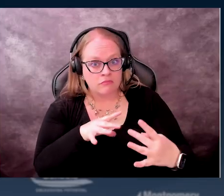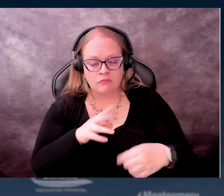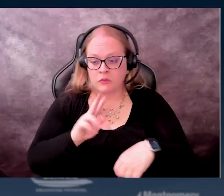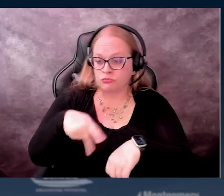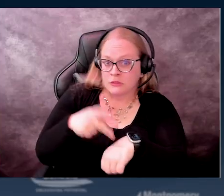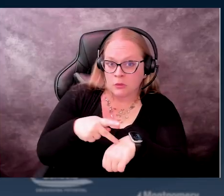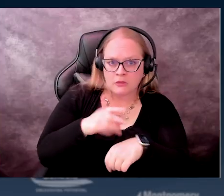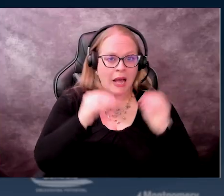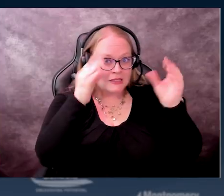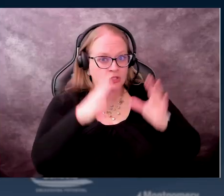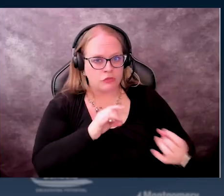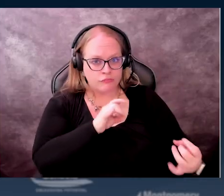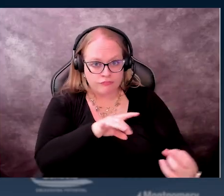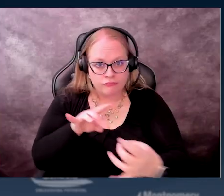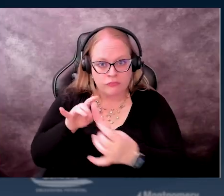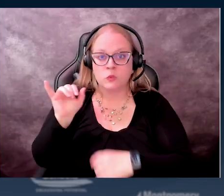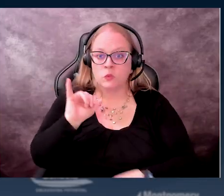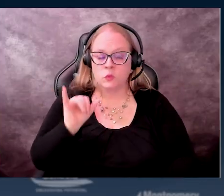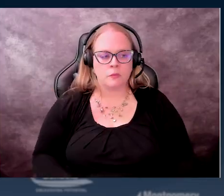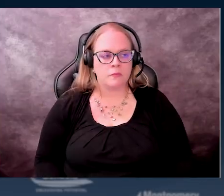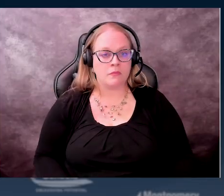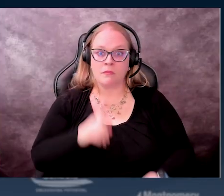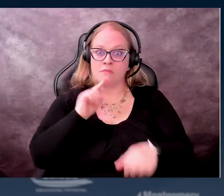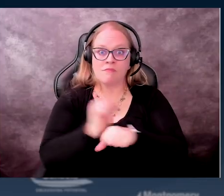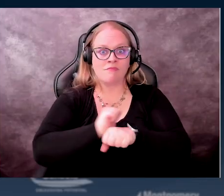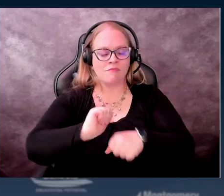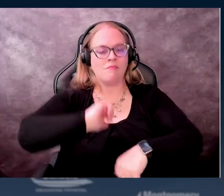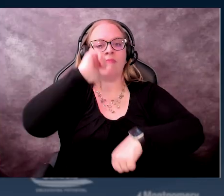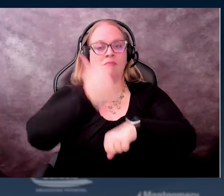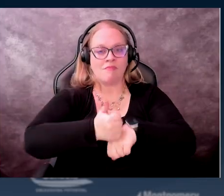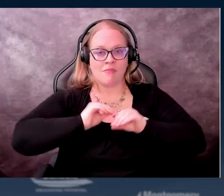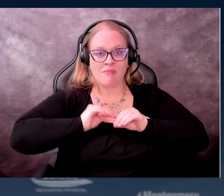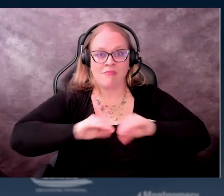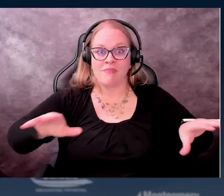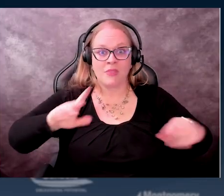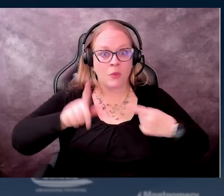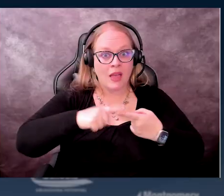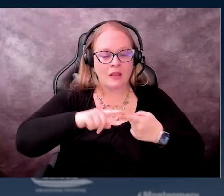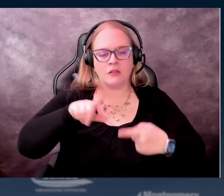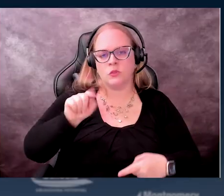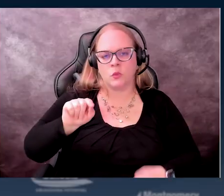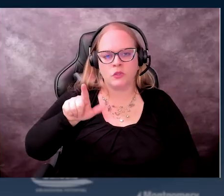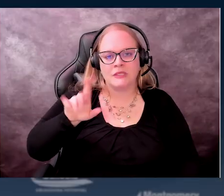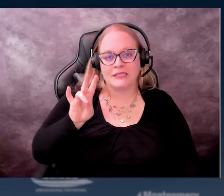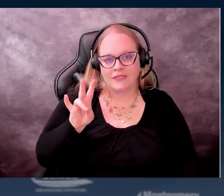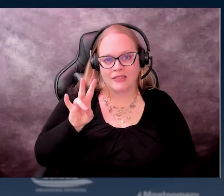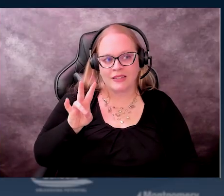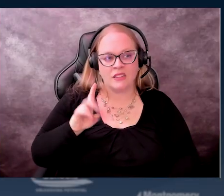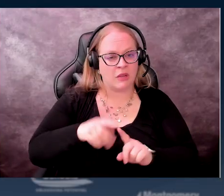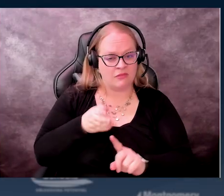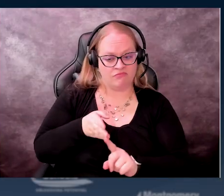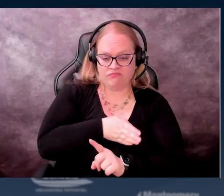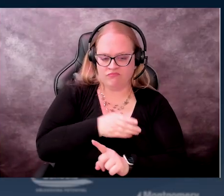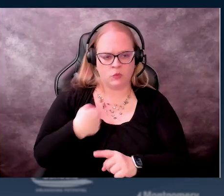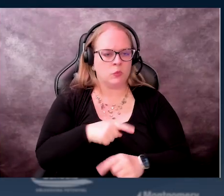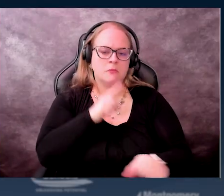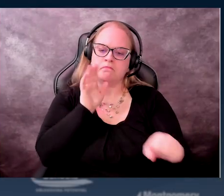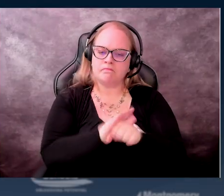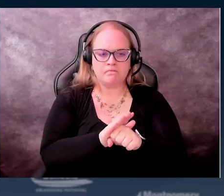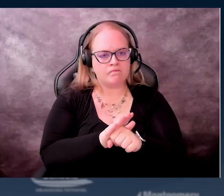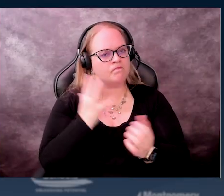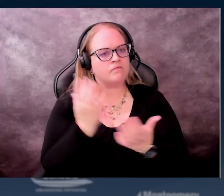and teachers. The rollout won't happen until 2027, and we are committed to using this time